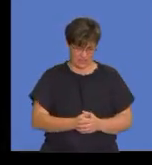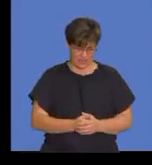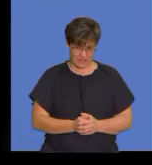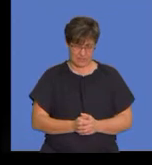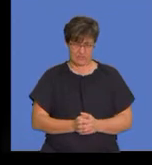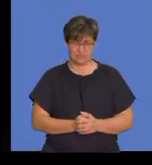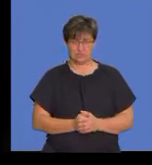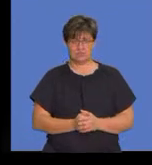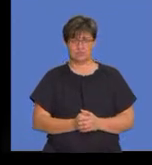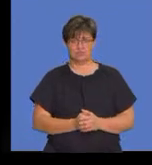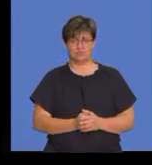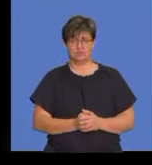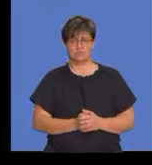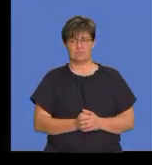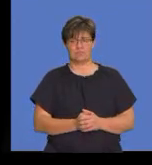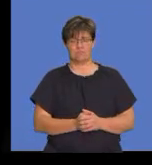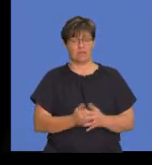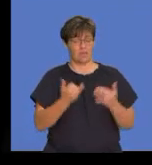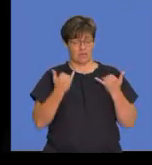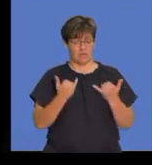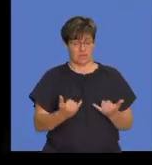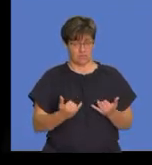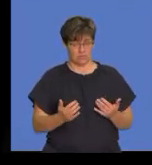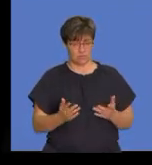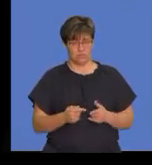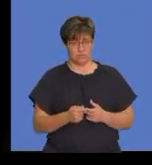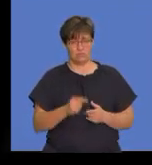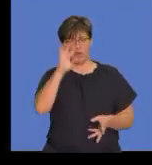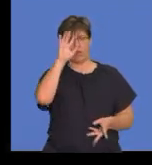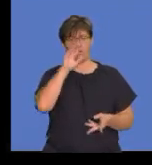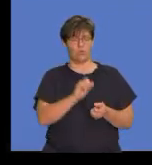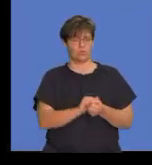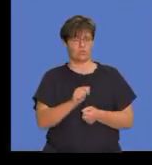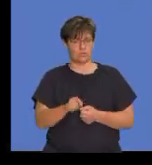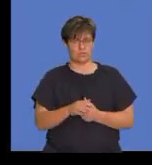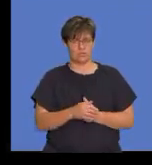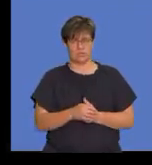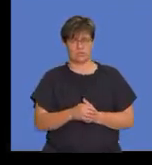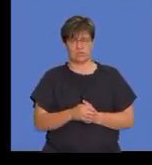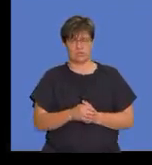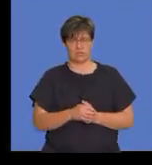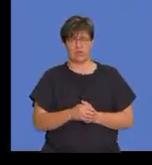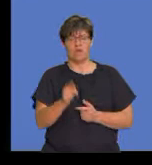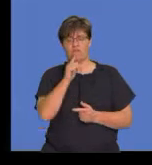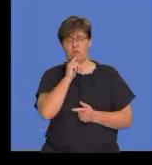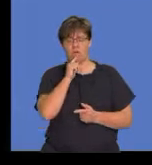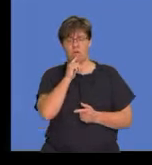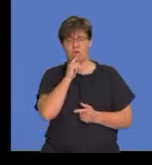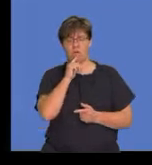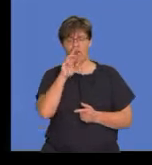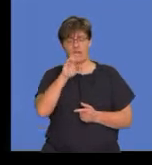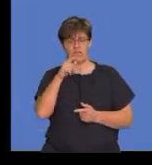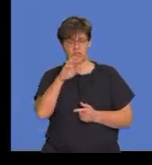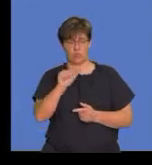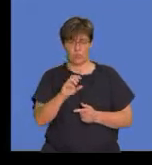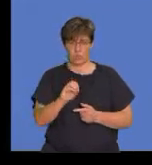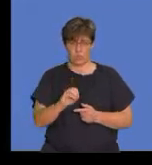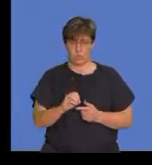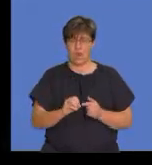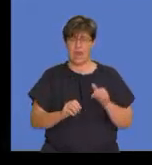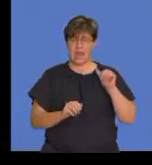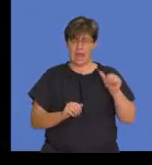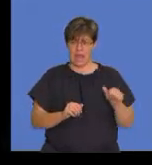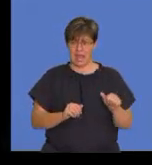your grades and your maths. Now, in our conclusion, is our conclusion for the ratio